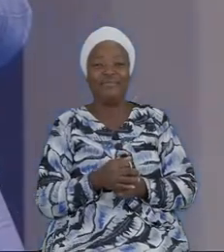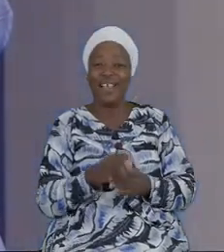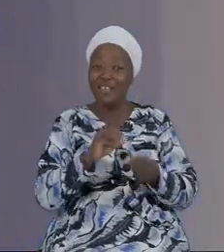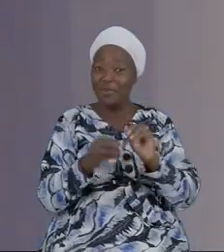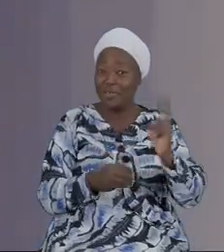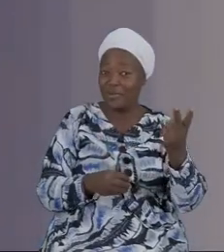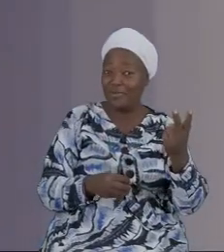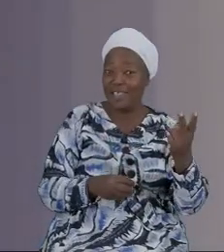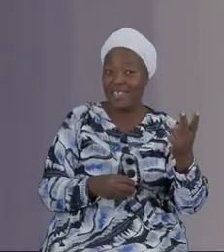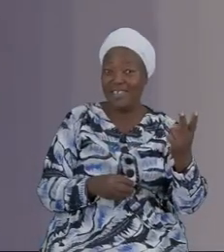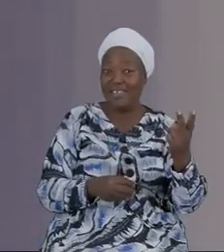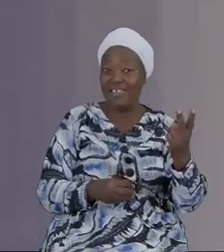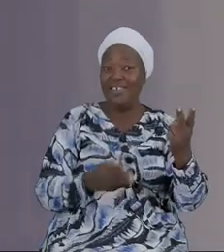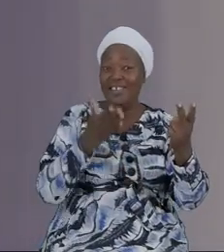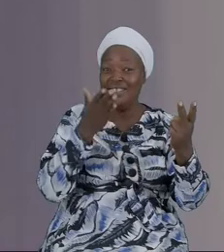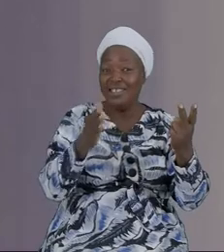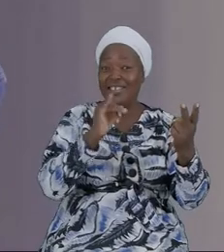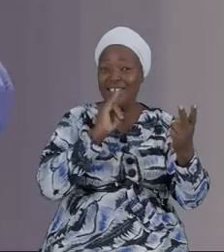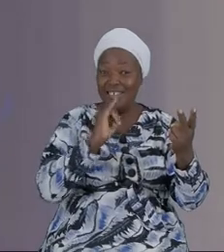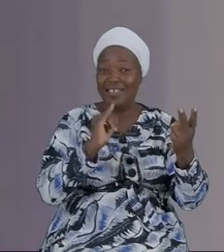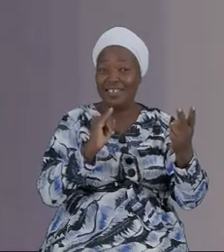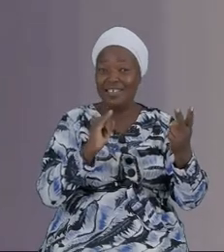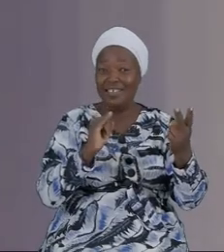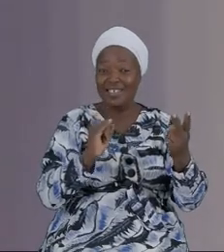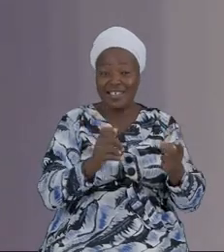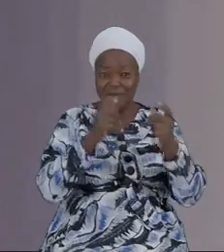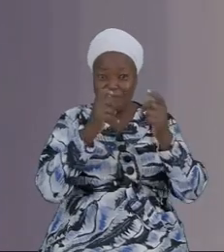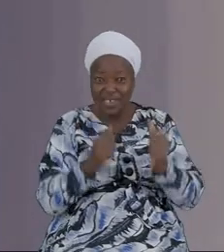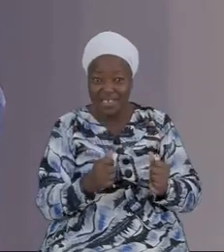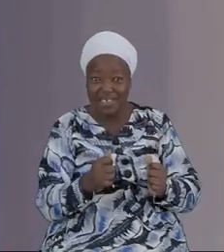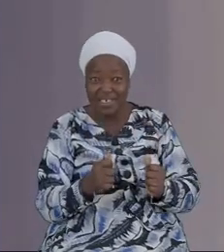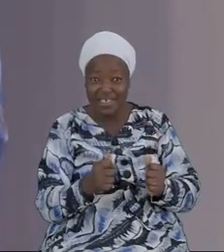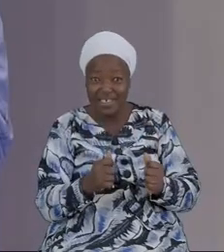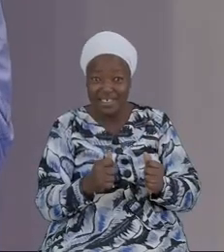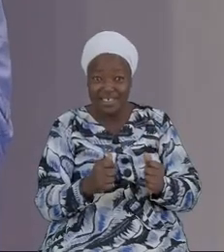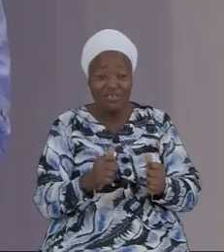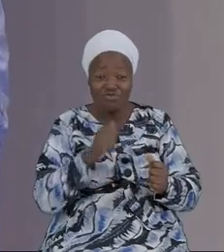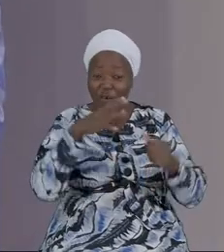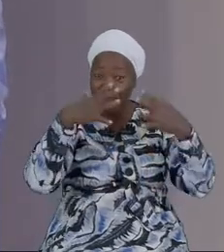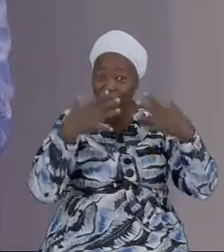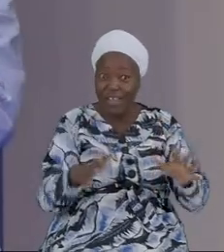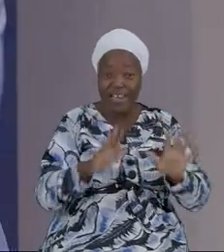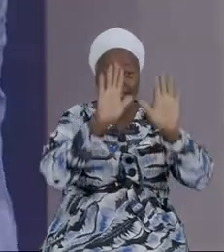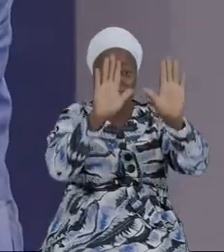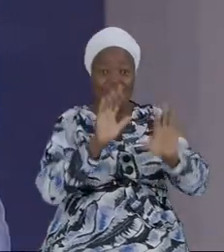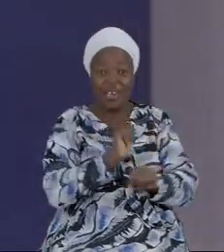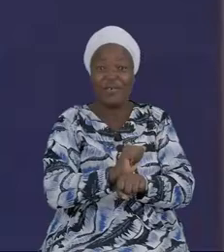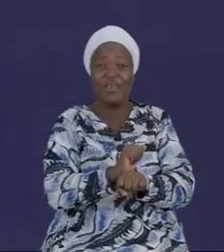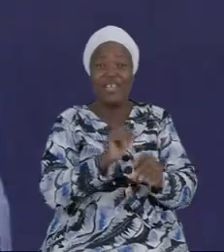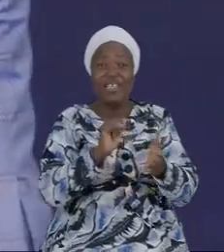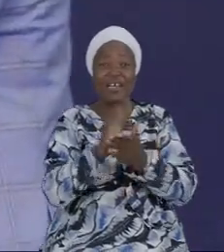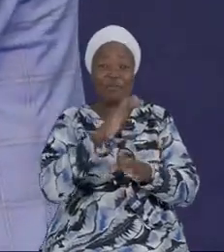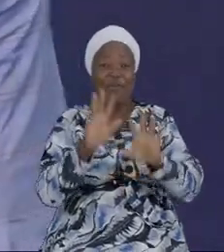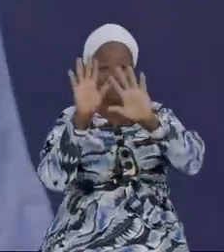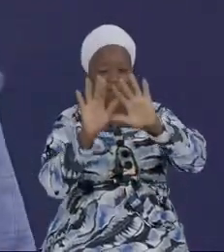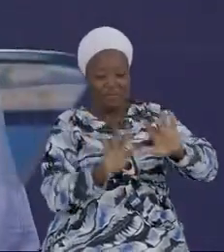Number two, there is immediate, inexhaustible miracle that will be